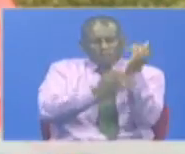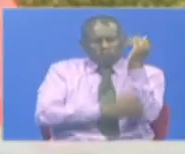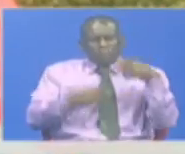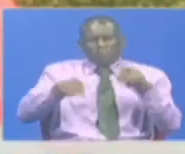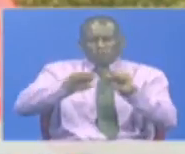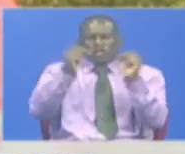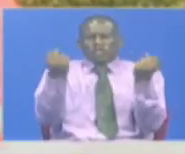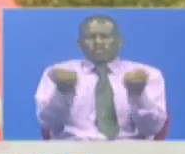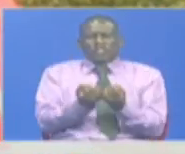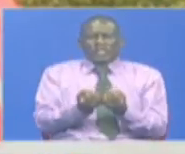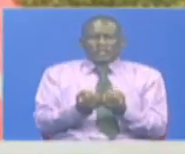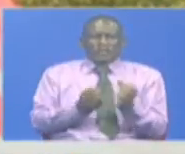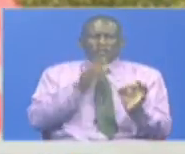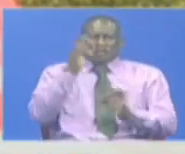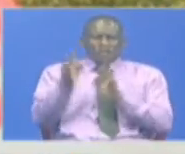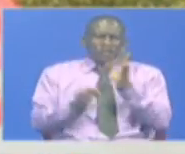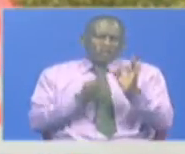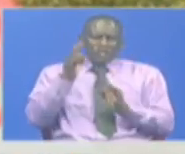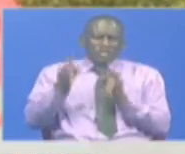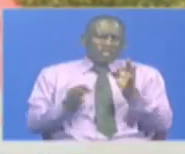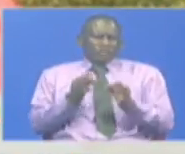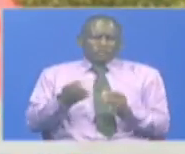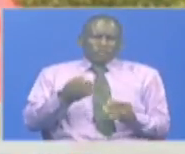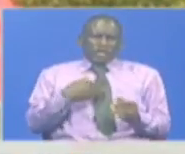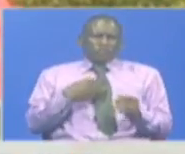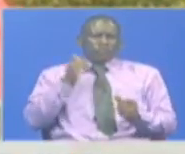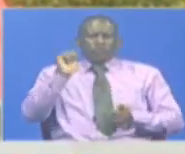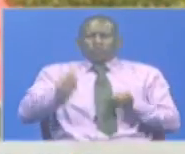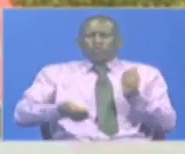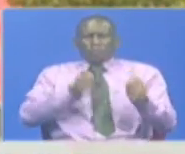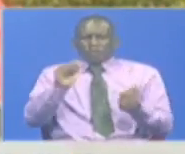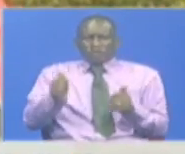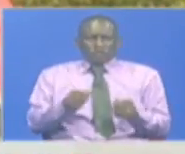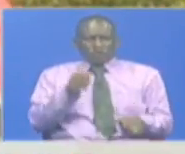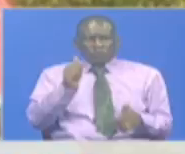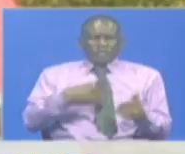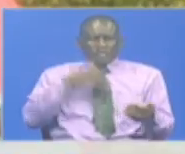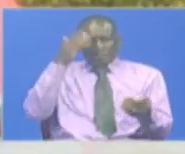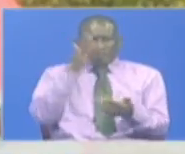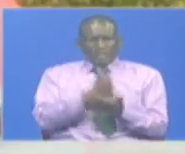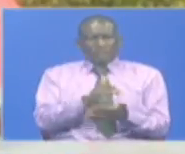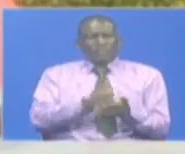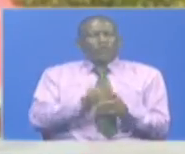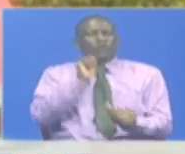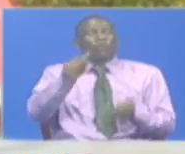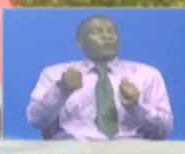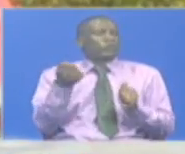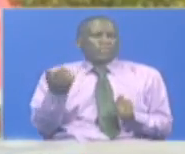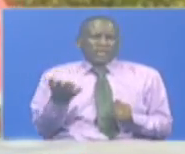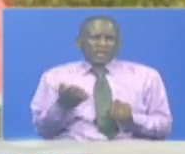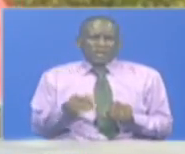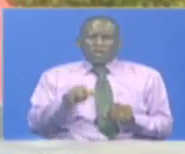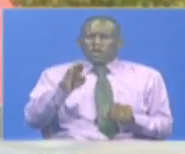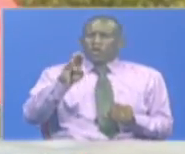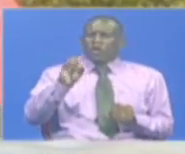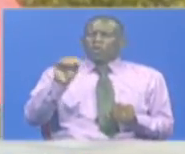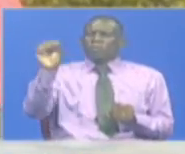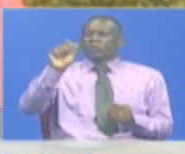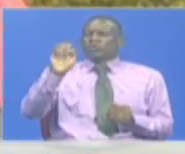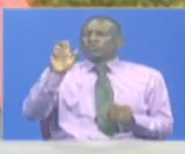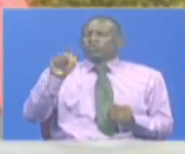ni kutakuwa na mbio of which naamini ya kwamba itakuwa Boston hiyo mwezi wa